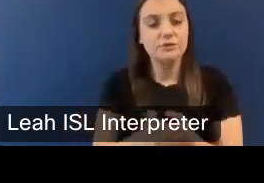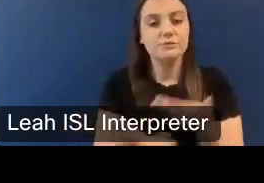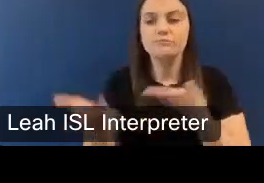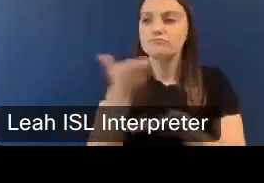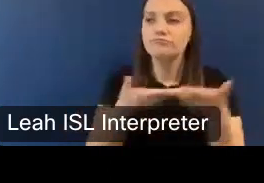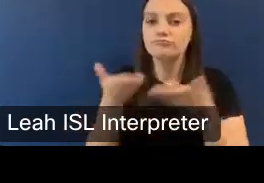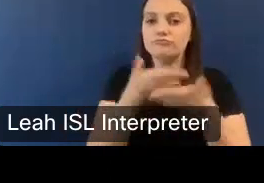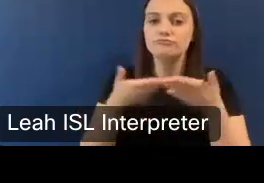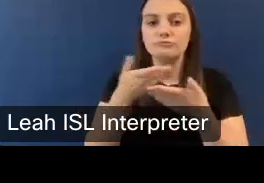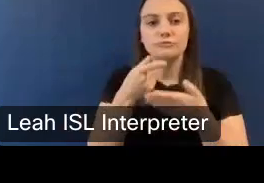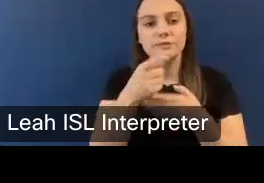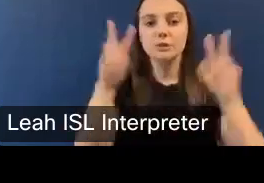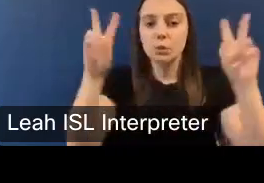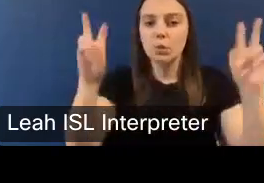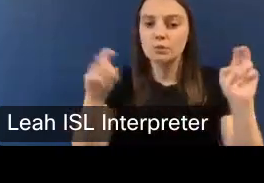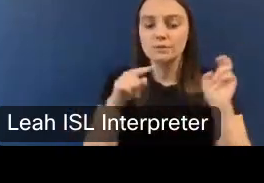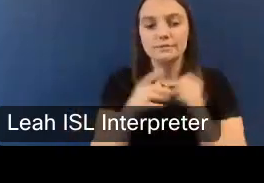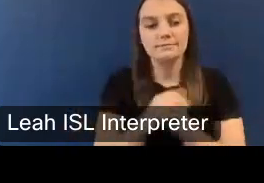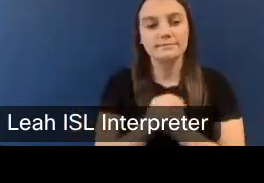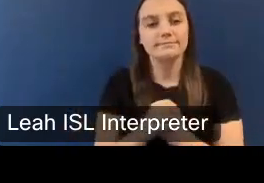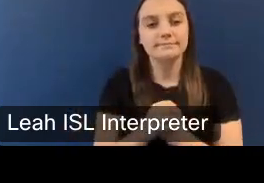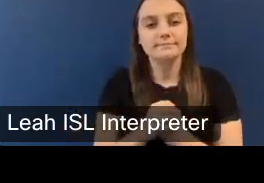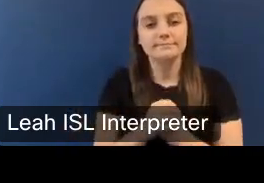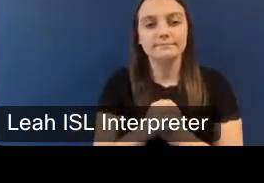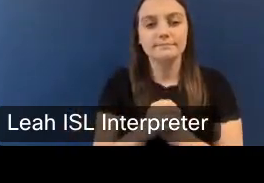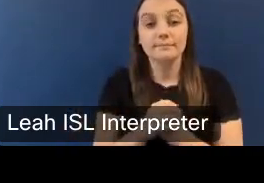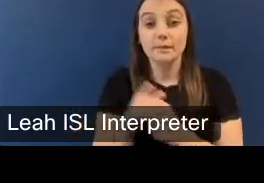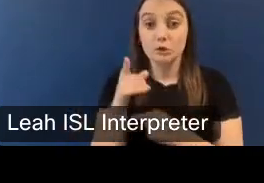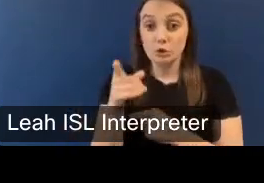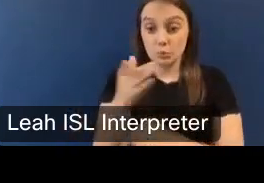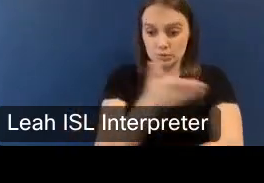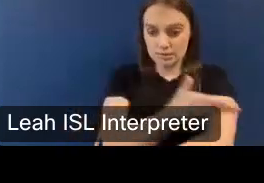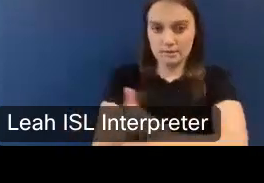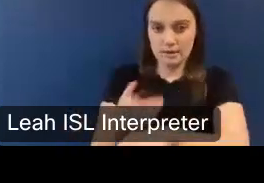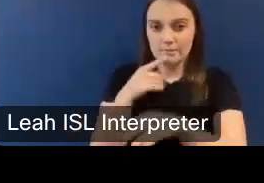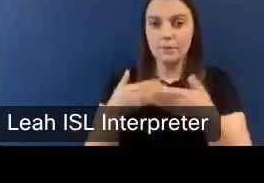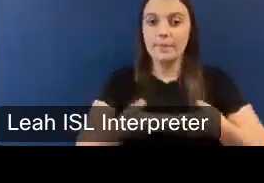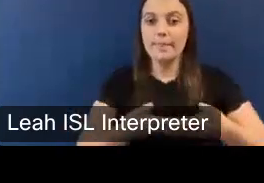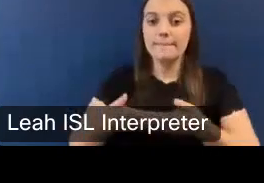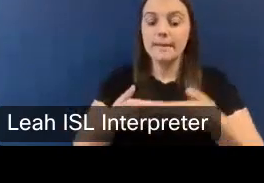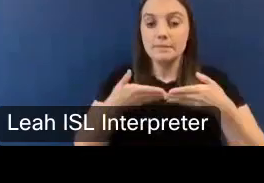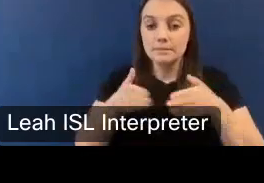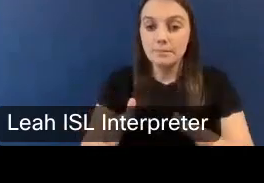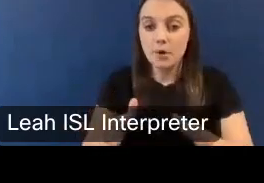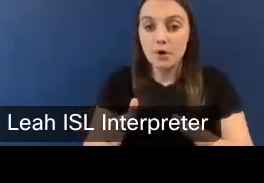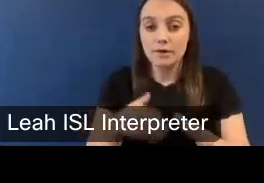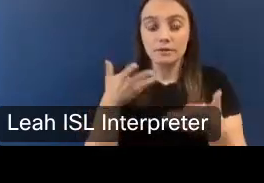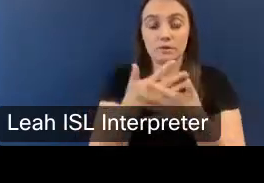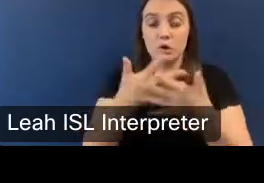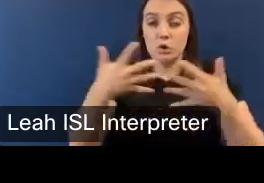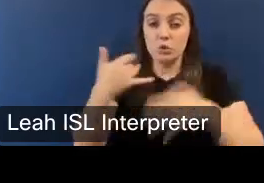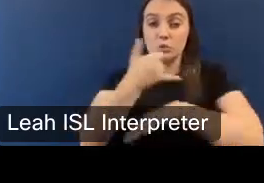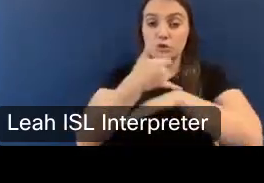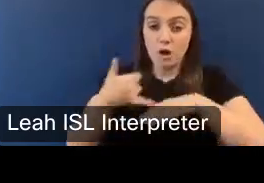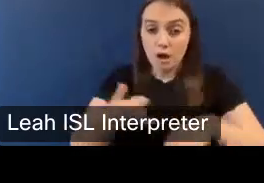of tells it all, is that it's kind of all about you at the start, but as soon as that baby comes out, and even though you've had a major operation,